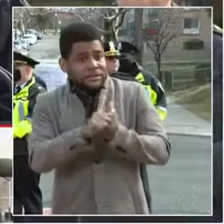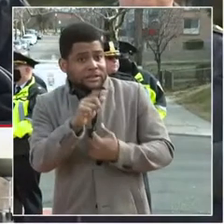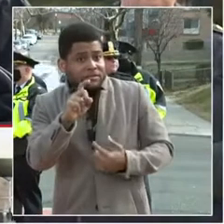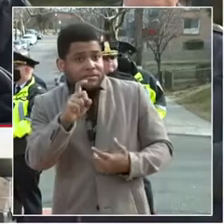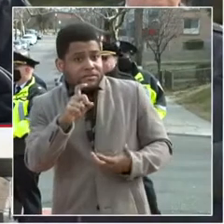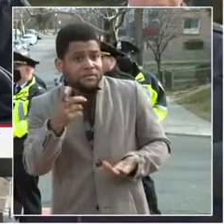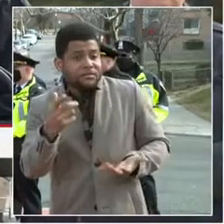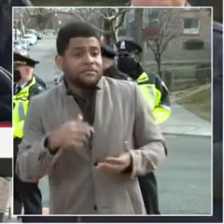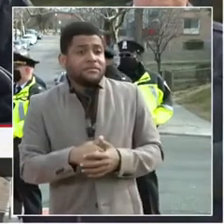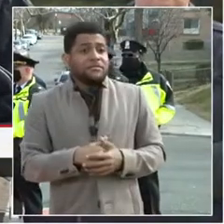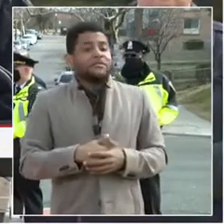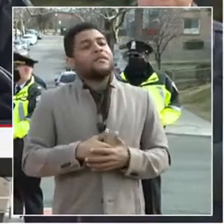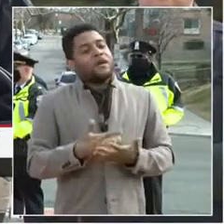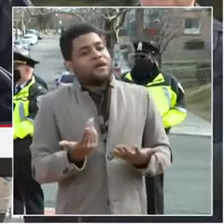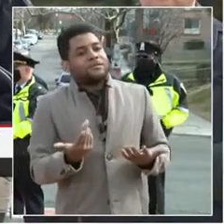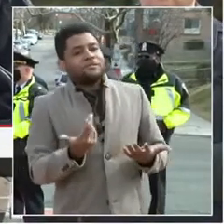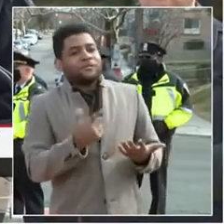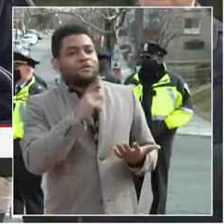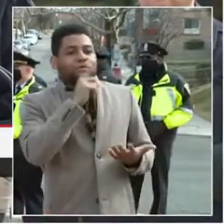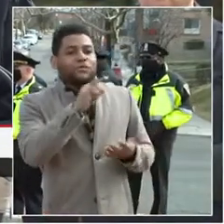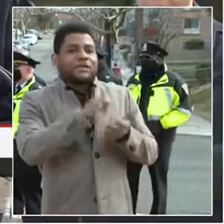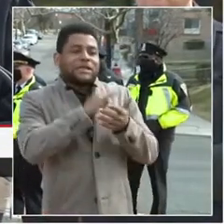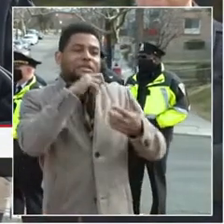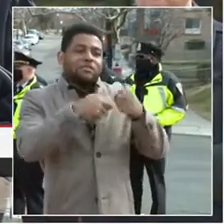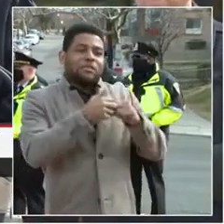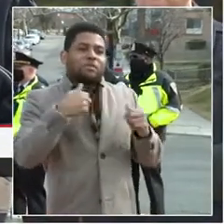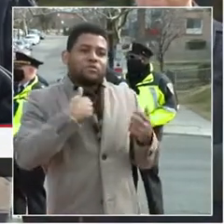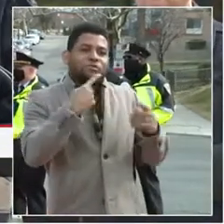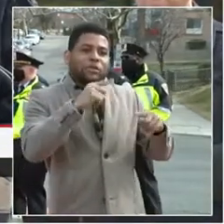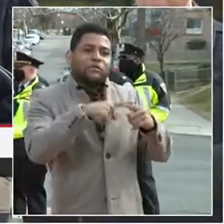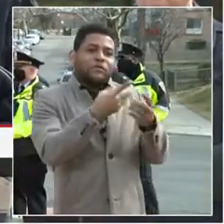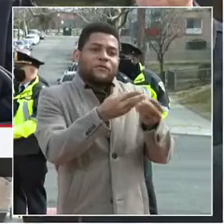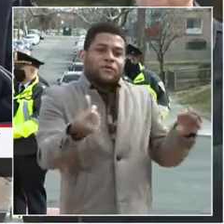then that would be a different conversation, but we don't know that for certain. Yes,